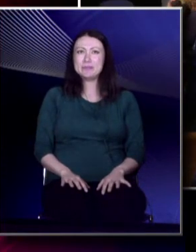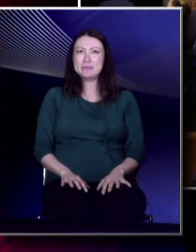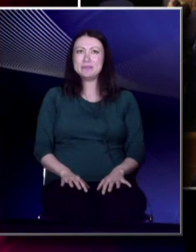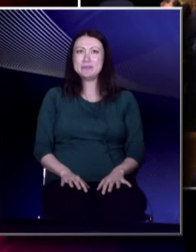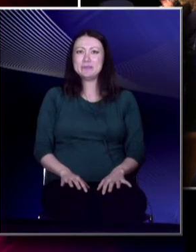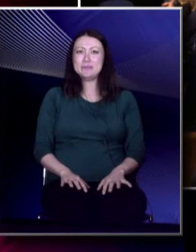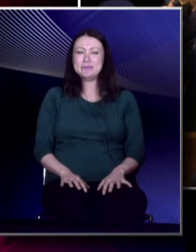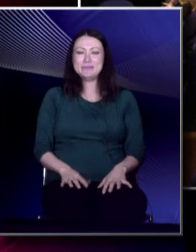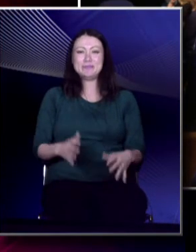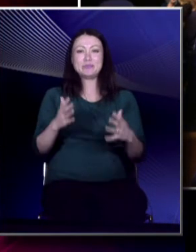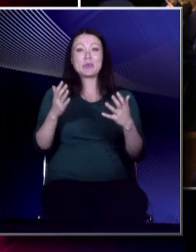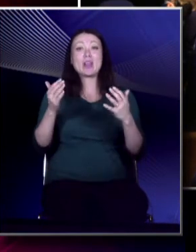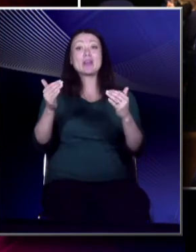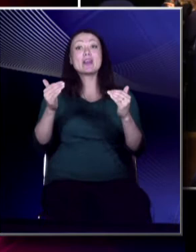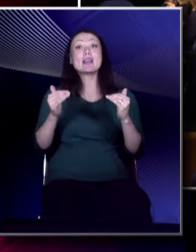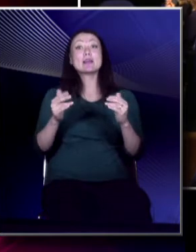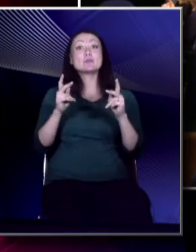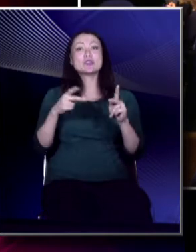Next person I have is Lindsay.